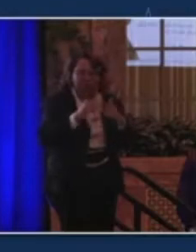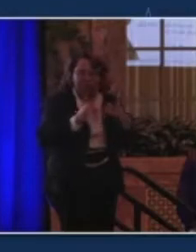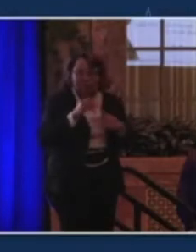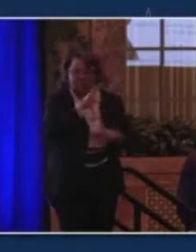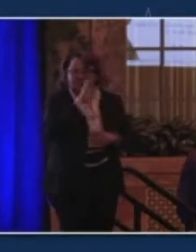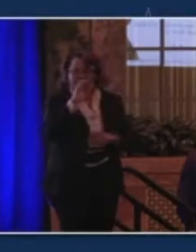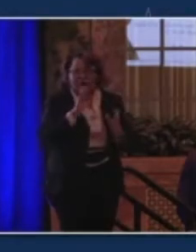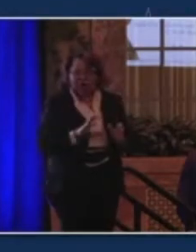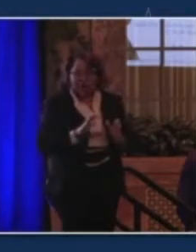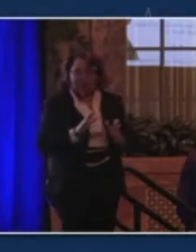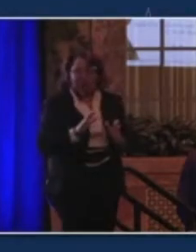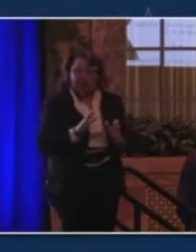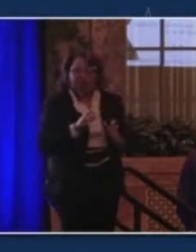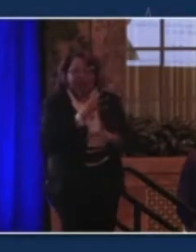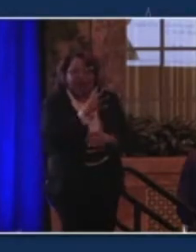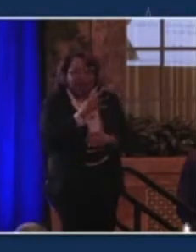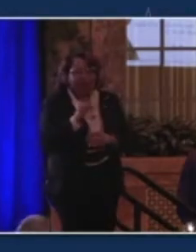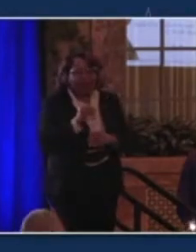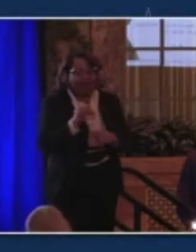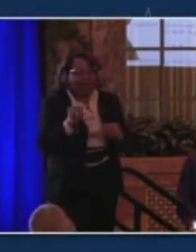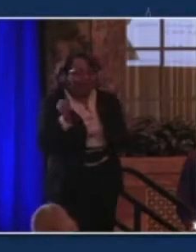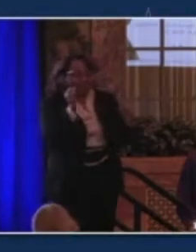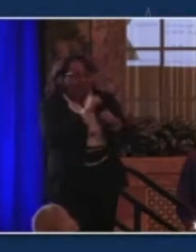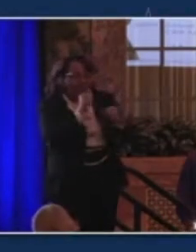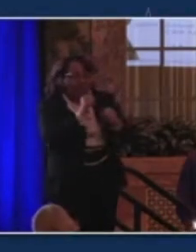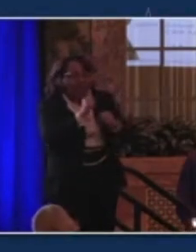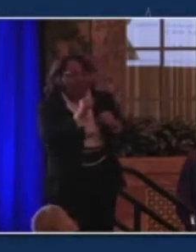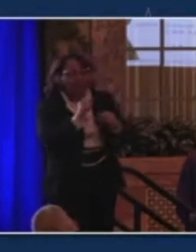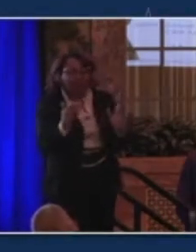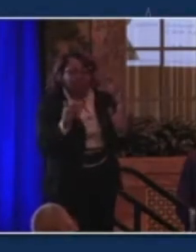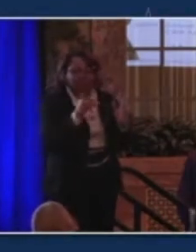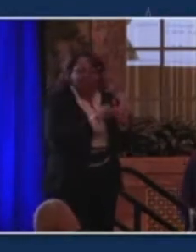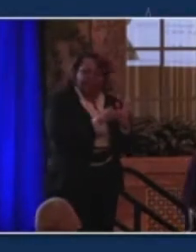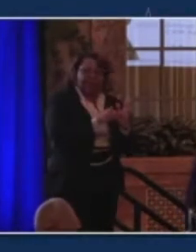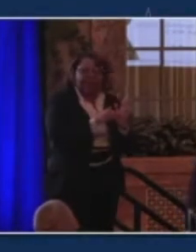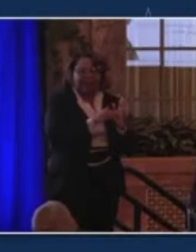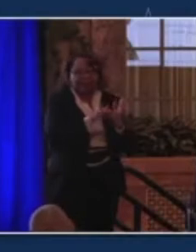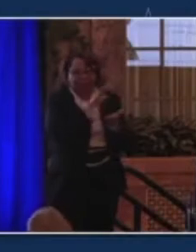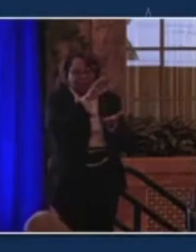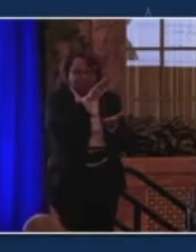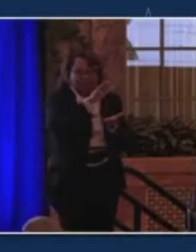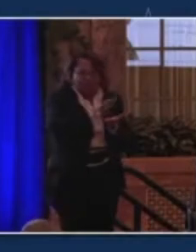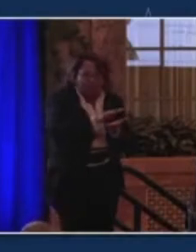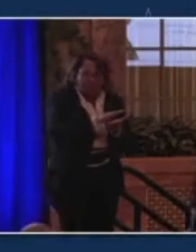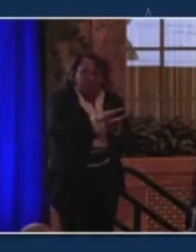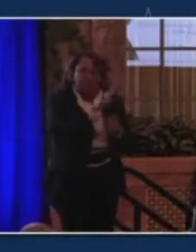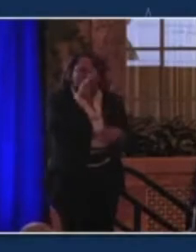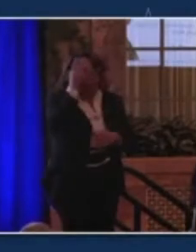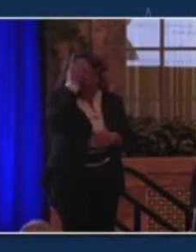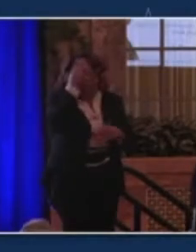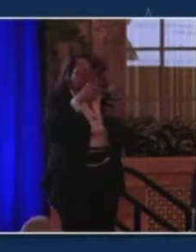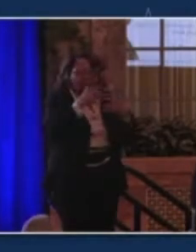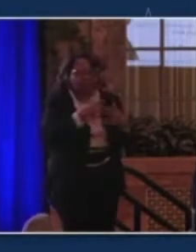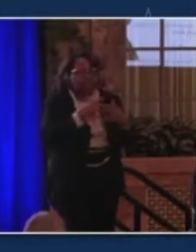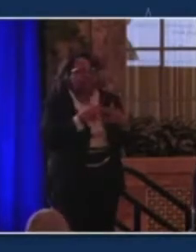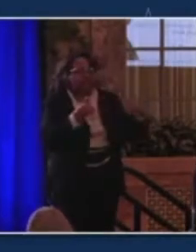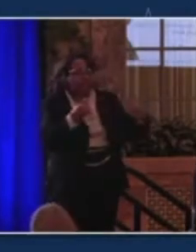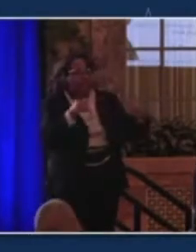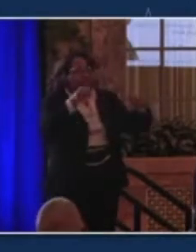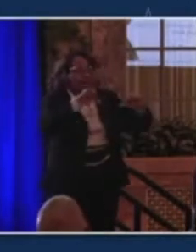Chicago, and fighters against the crushing political machine that denied so